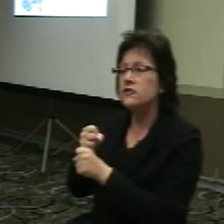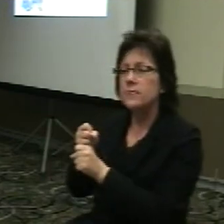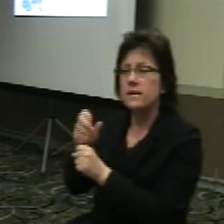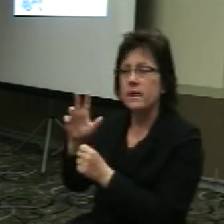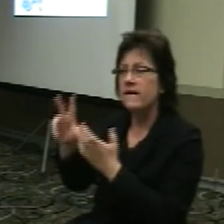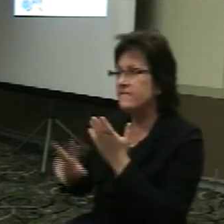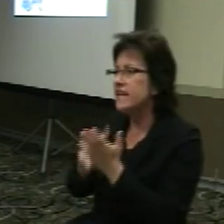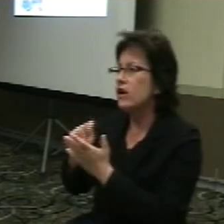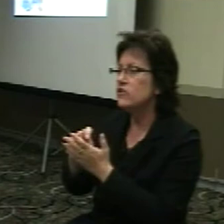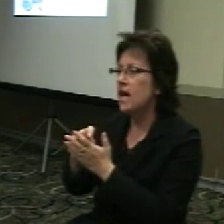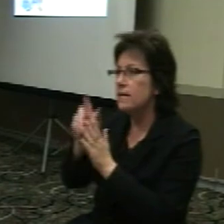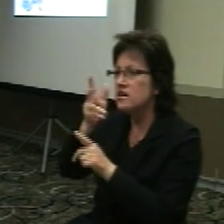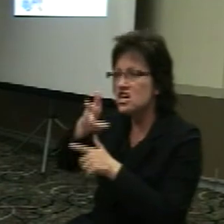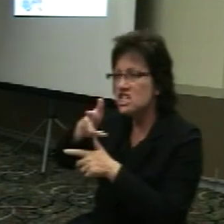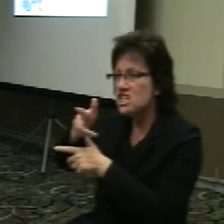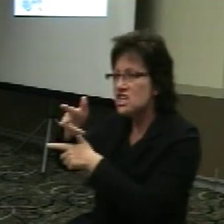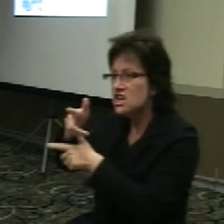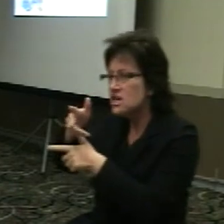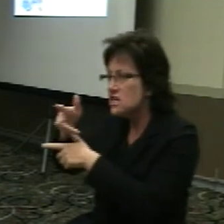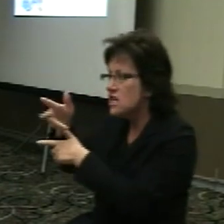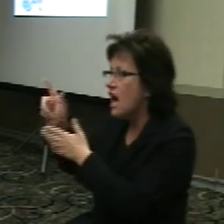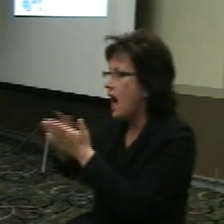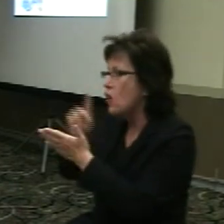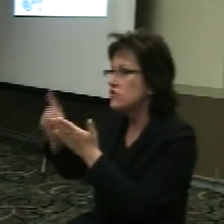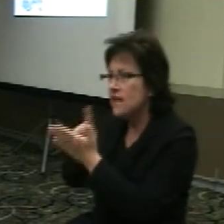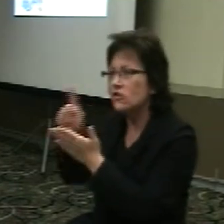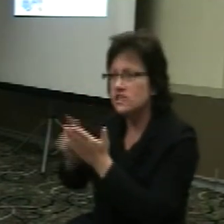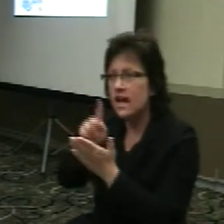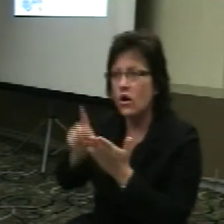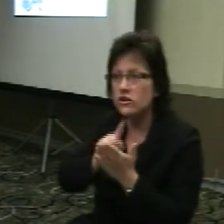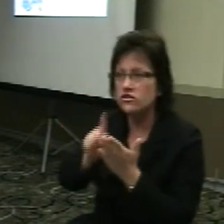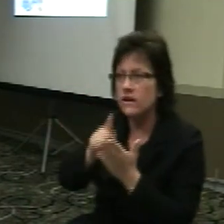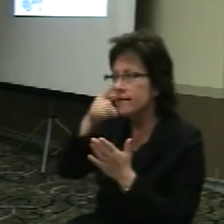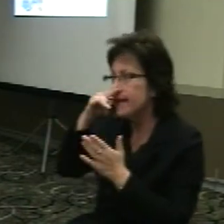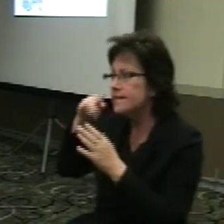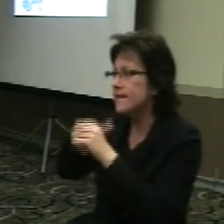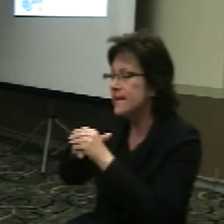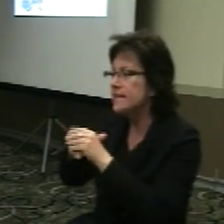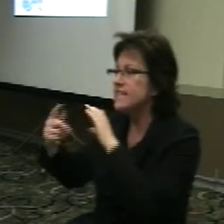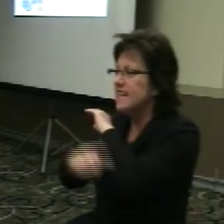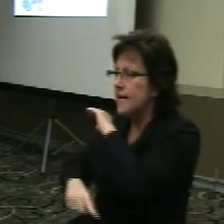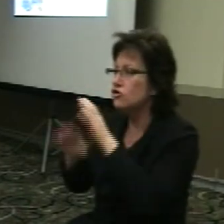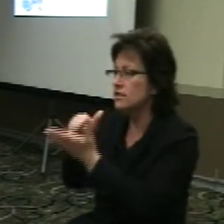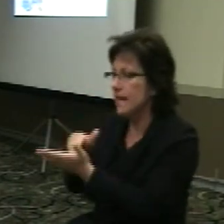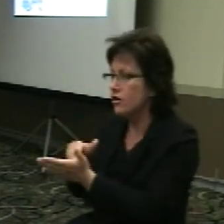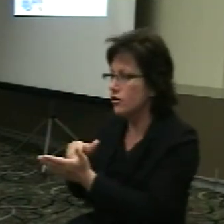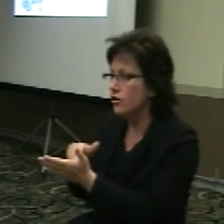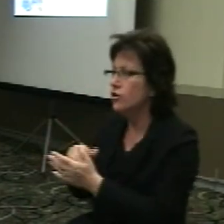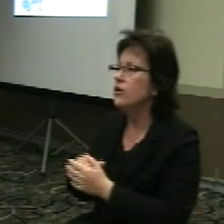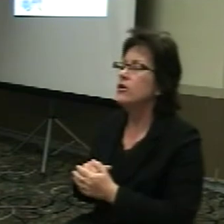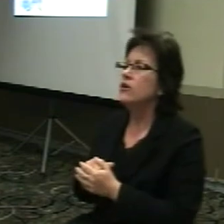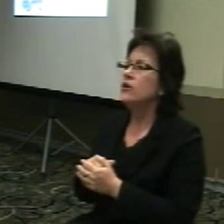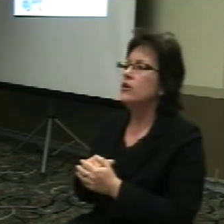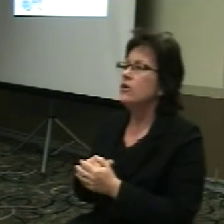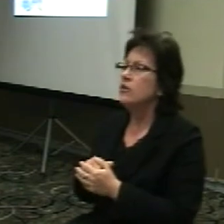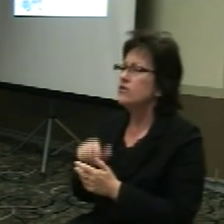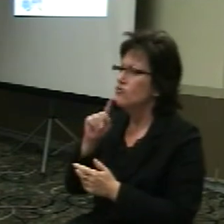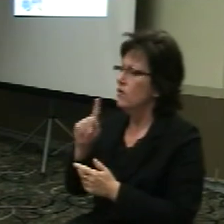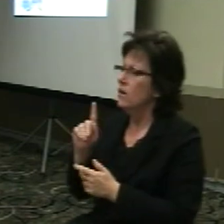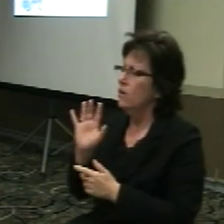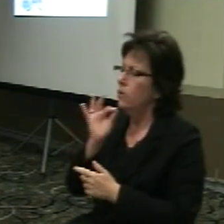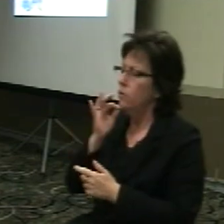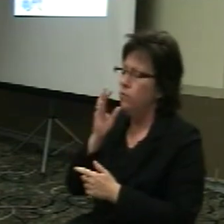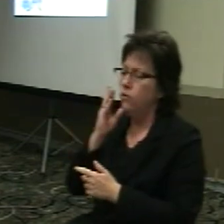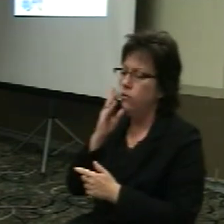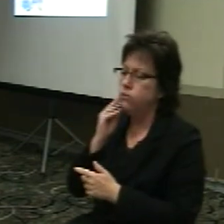just hours and hours and hours and hours of kids actually in a detention center. And there was this really very, very savvy African-American